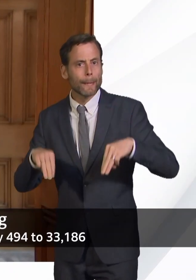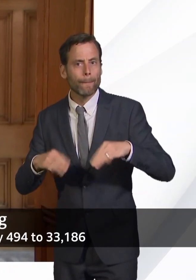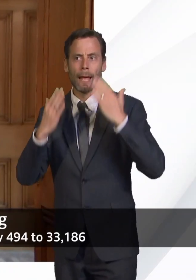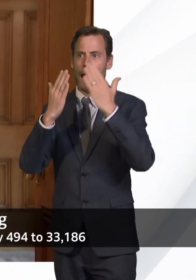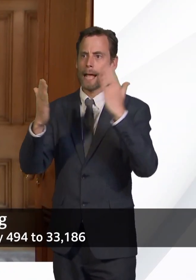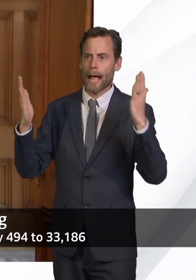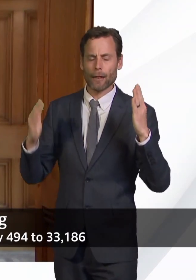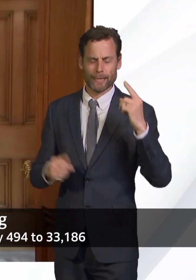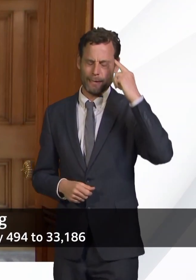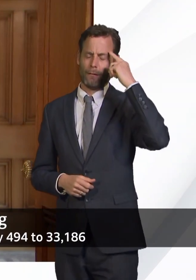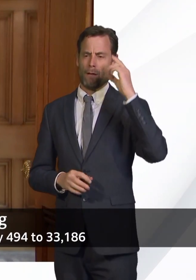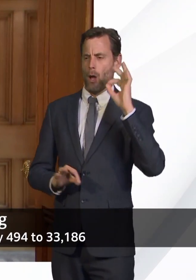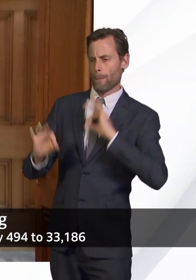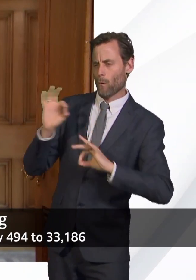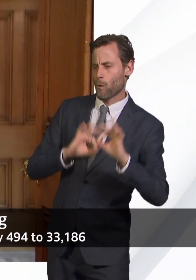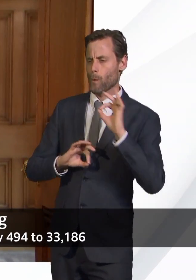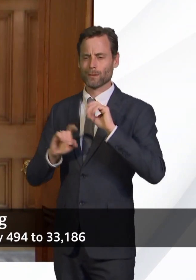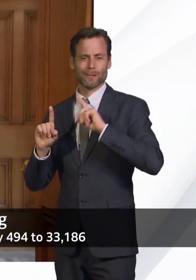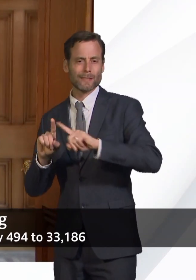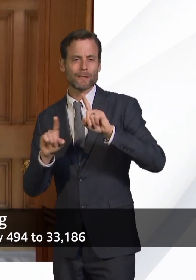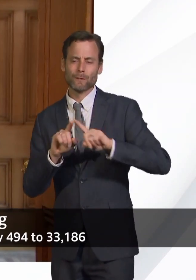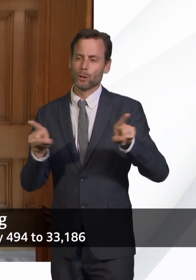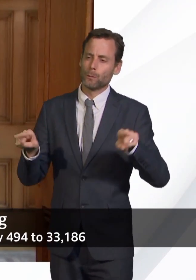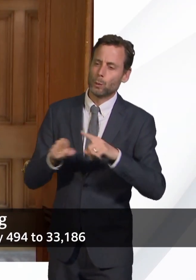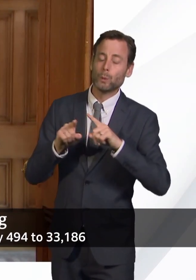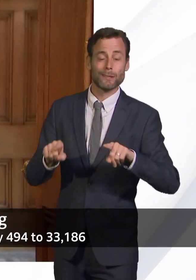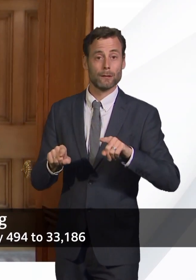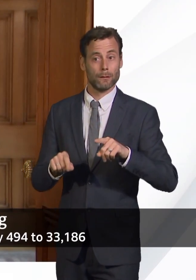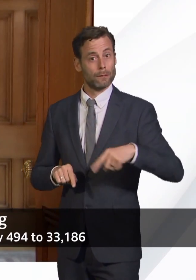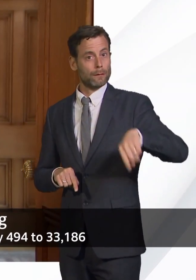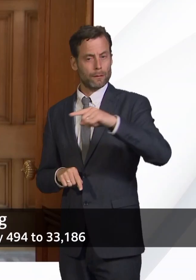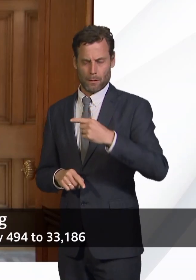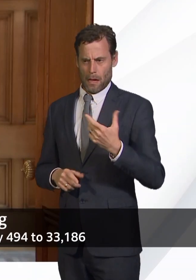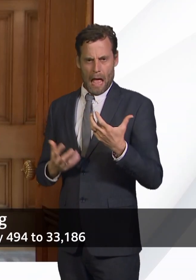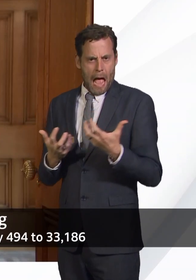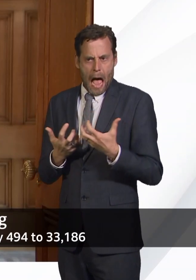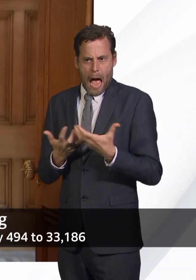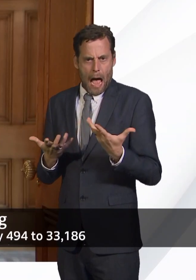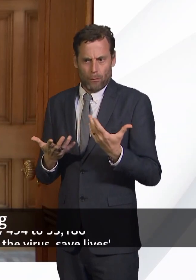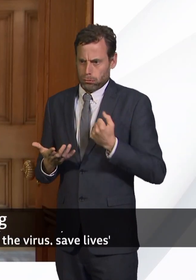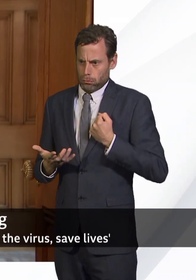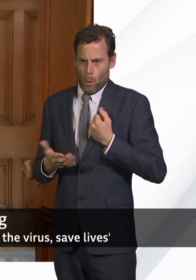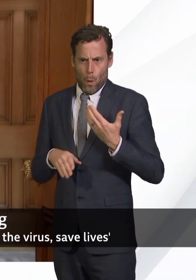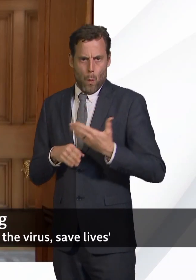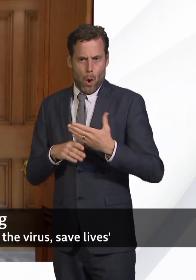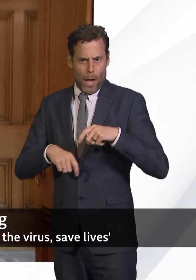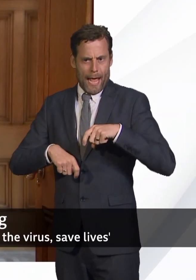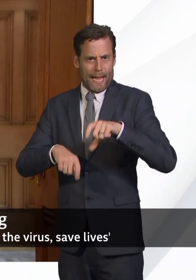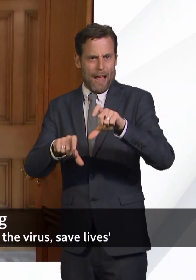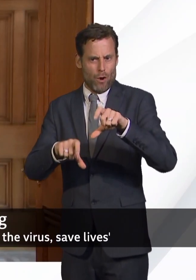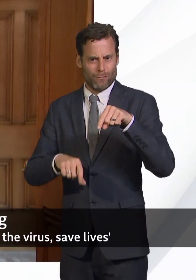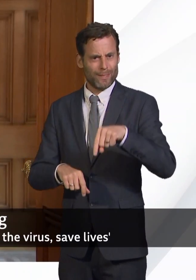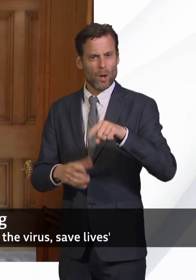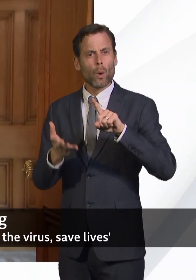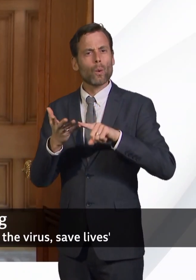galleries, performing arts, all of those who work in this sector, which is incredibly important to the UK, one of our great international